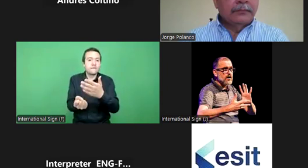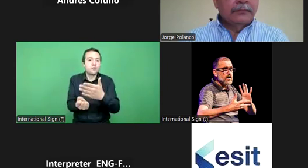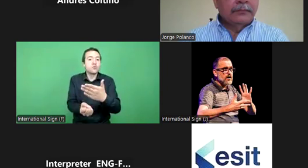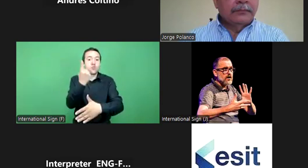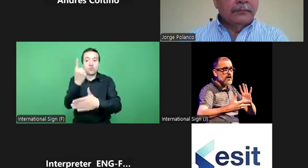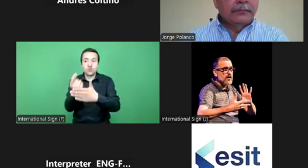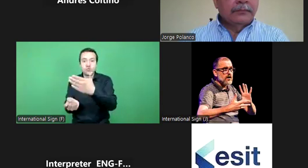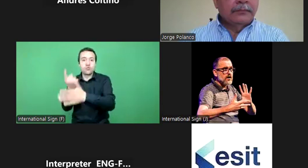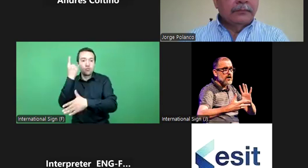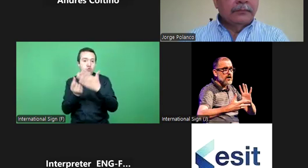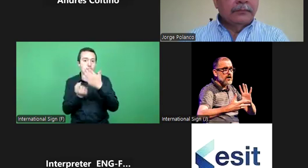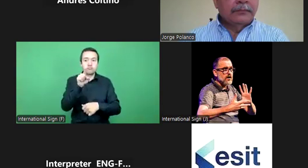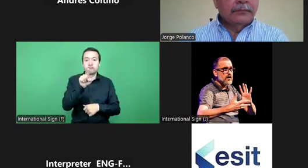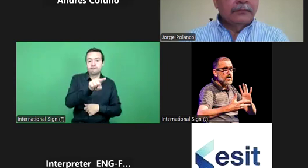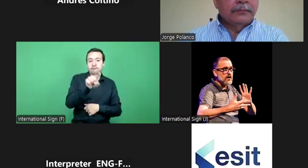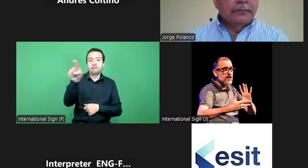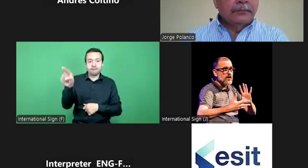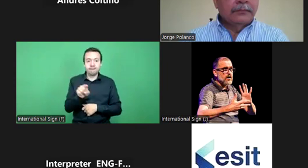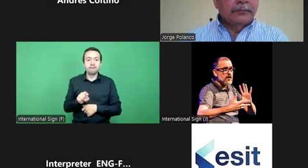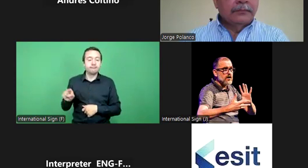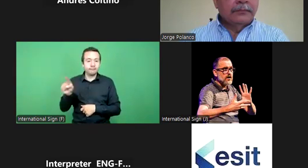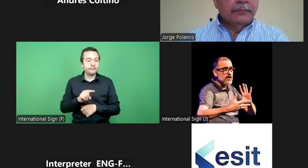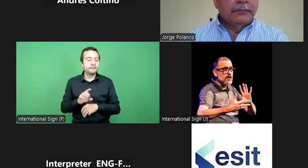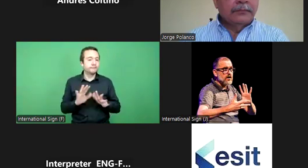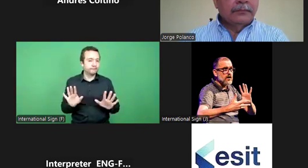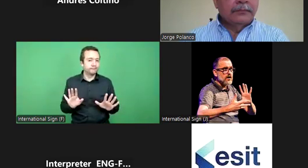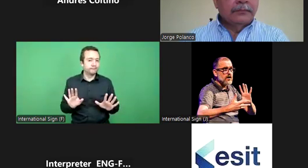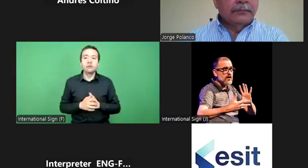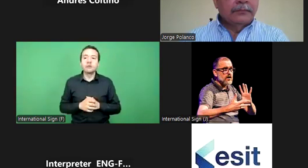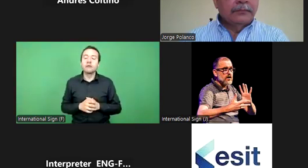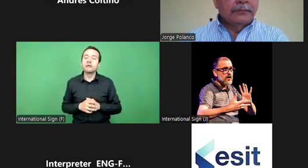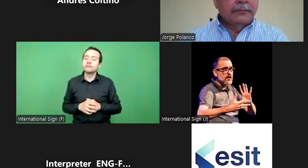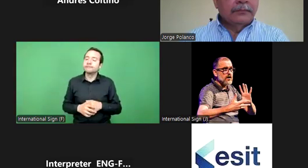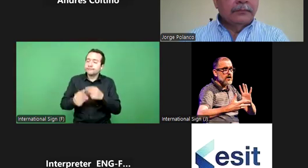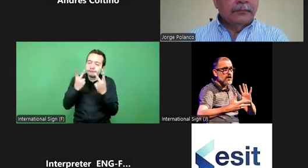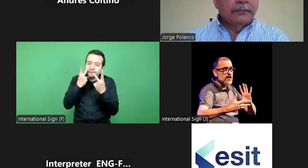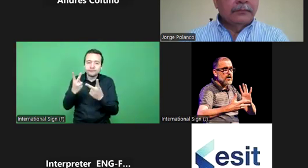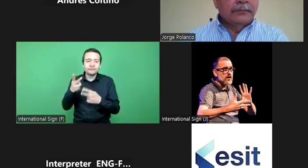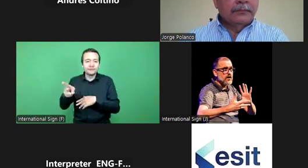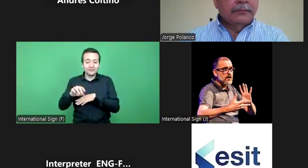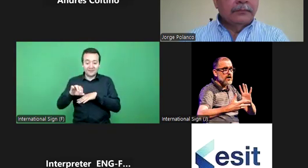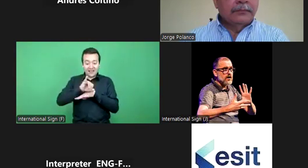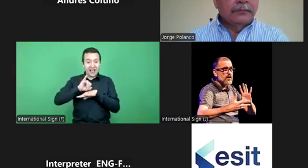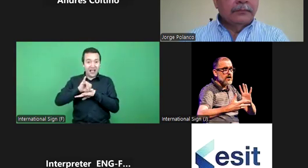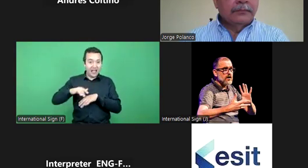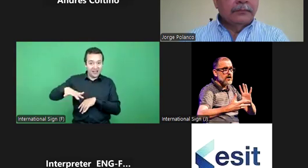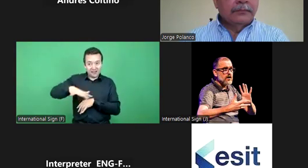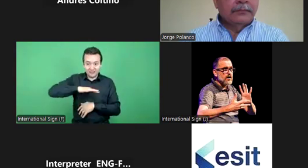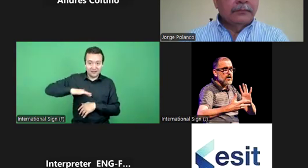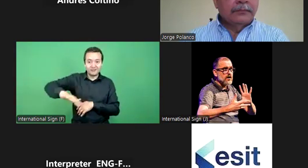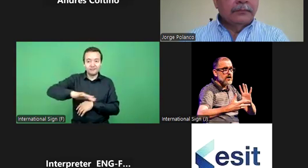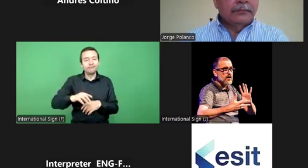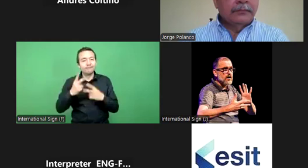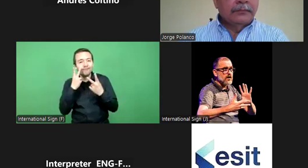We look at it as looking at the improving the the